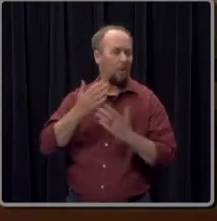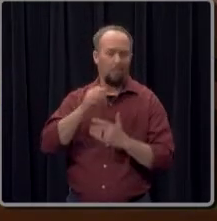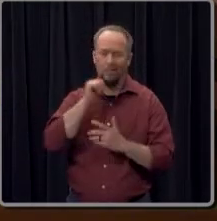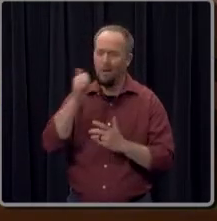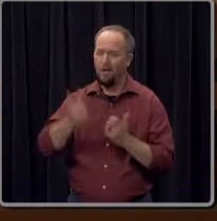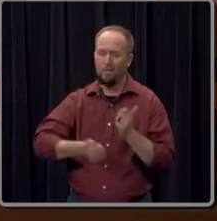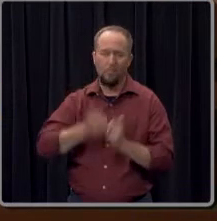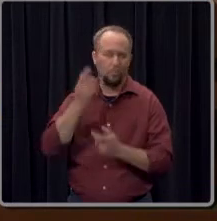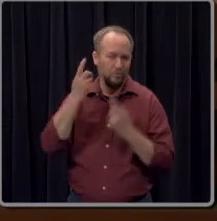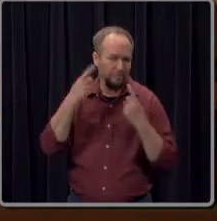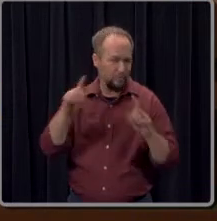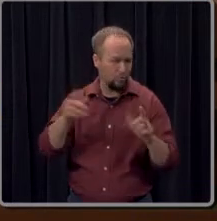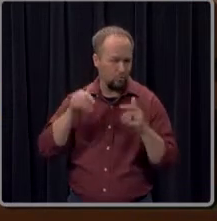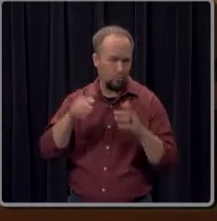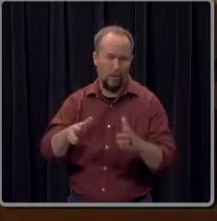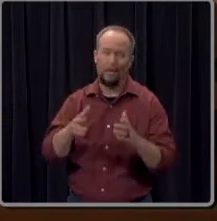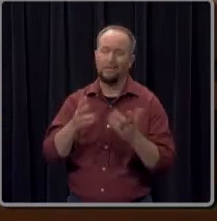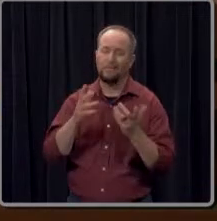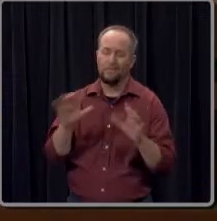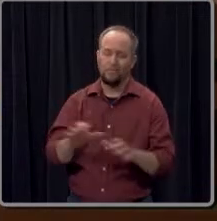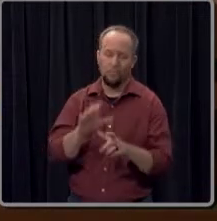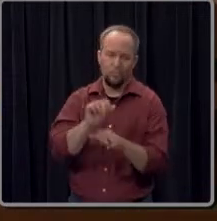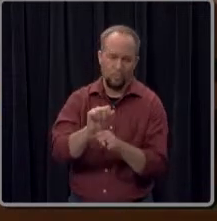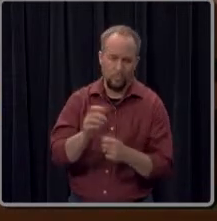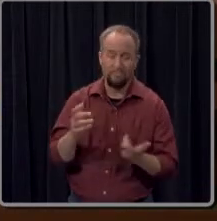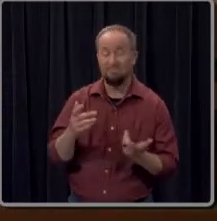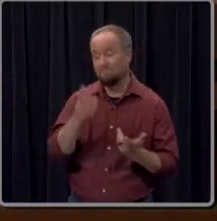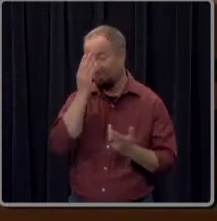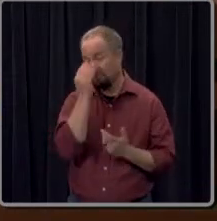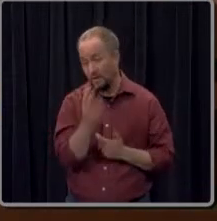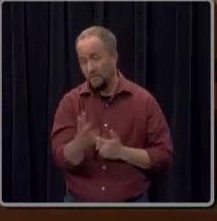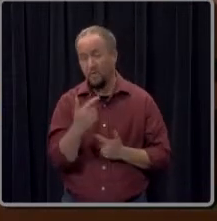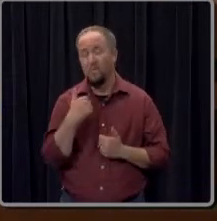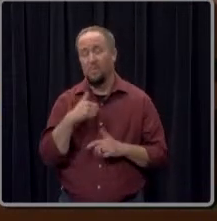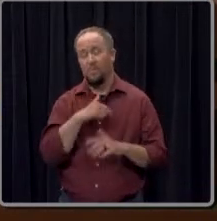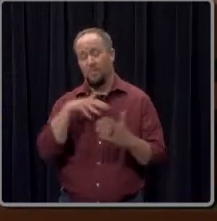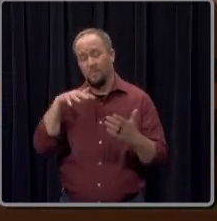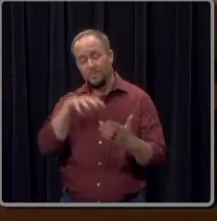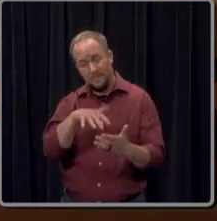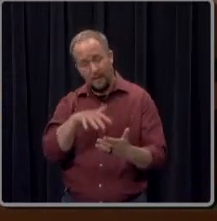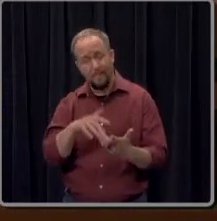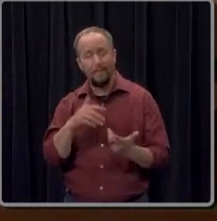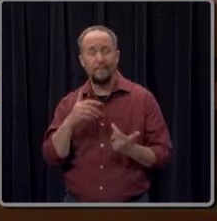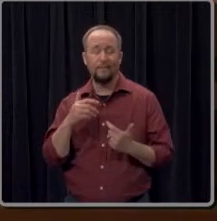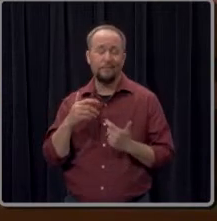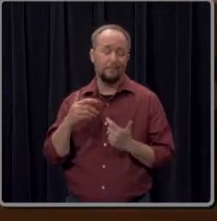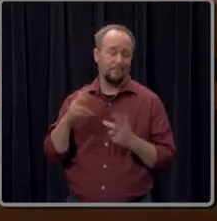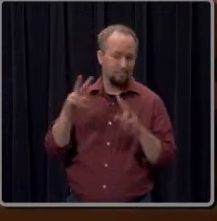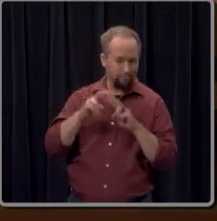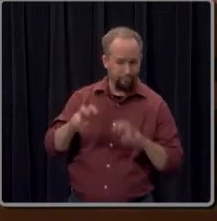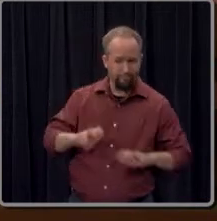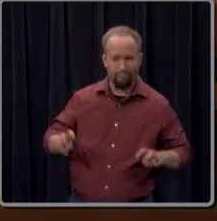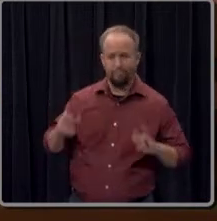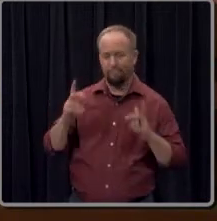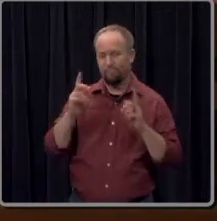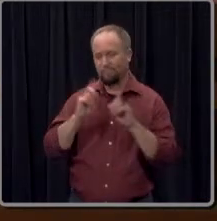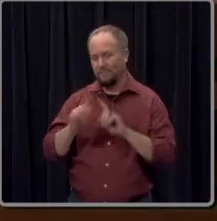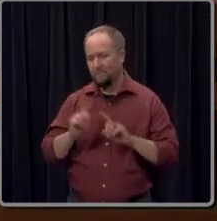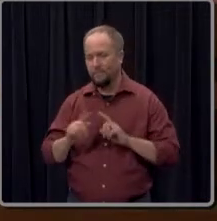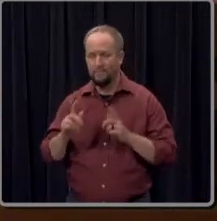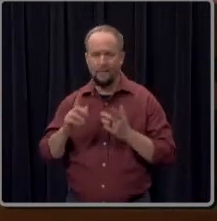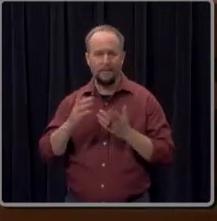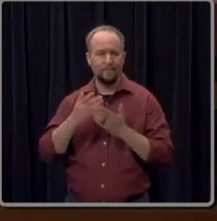most efficient ways to maybe be doing it. And I will tell you, as we've studied it, and as Dr. McMullen has looked toward benchmark districts